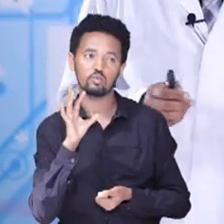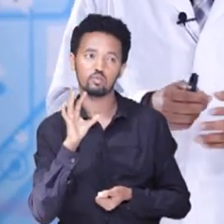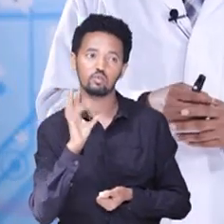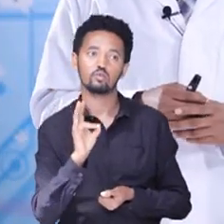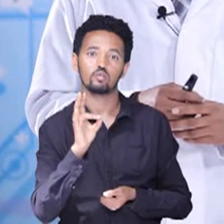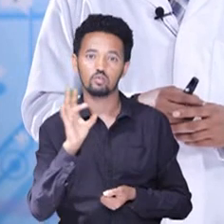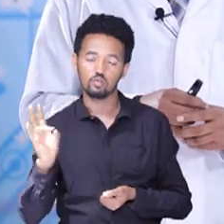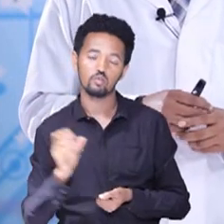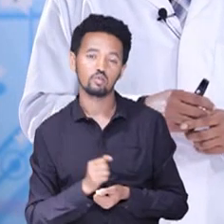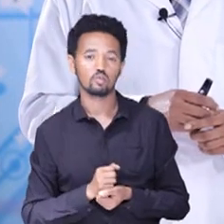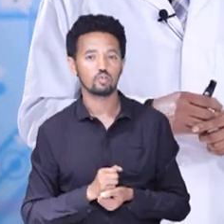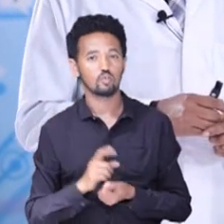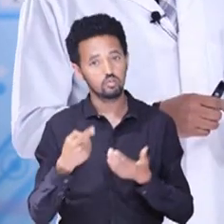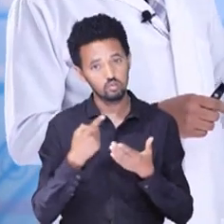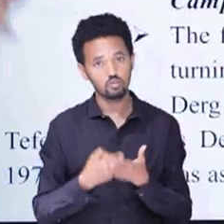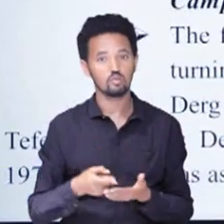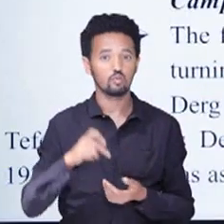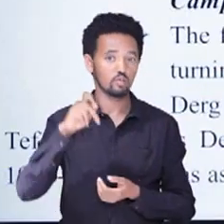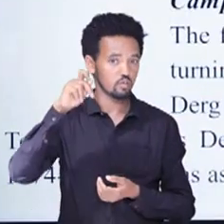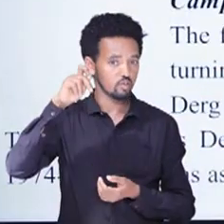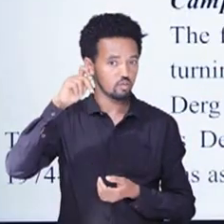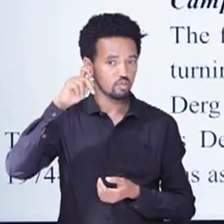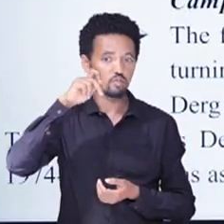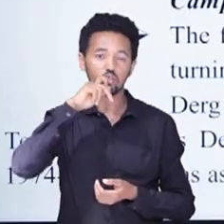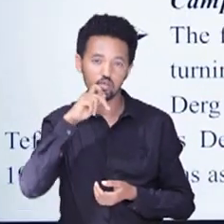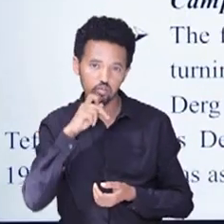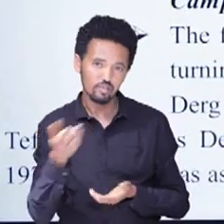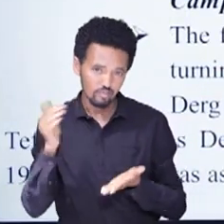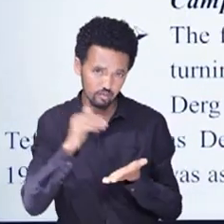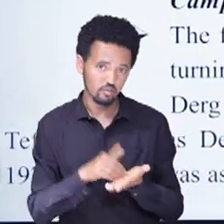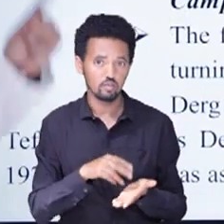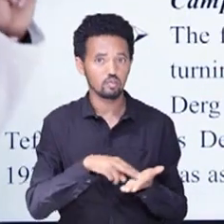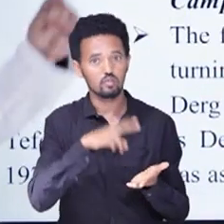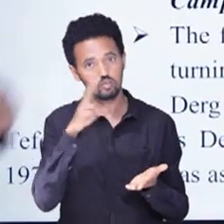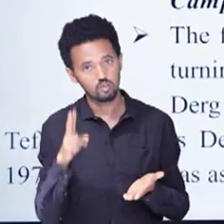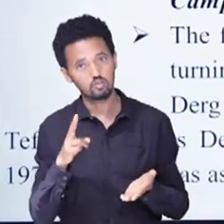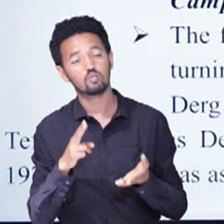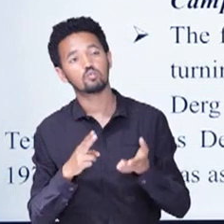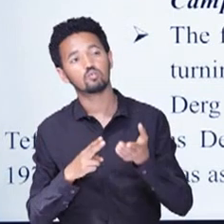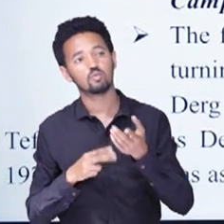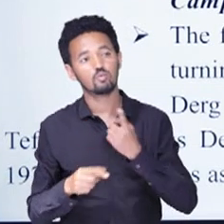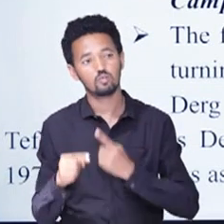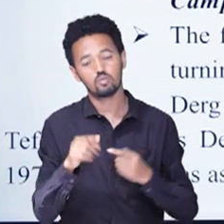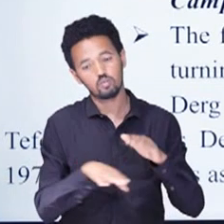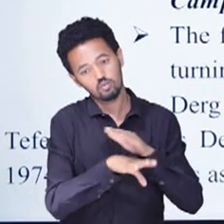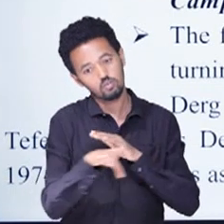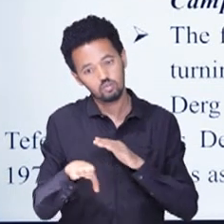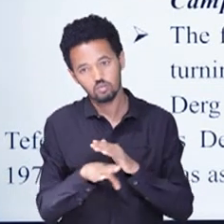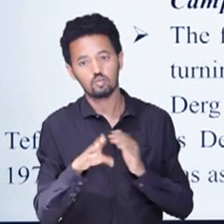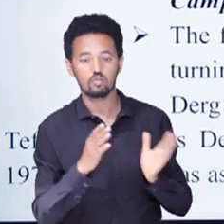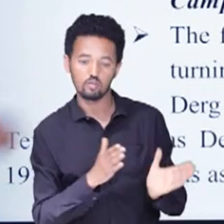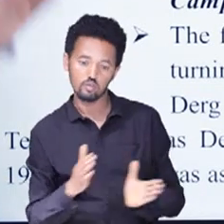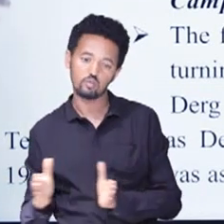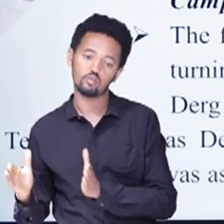was under the domination of Dirk. Dirk attacks against EPLF were carried out under Red